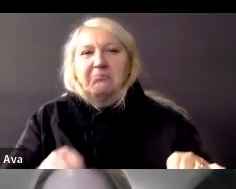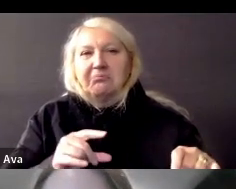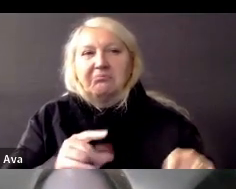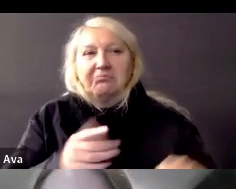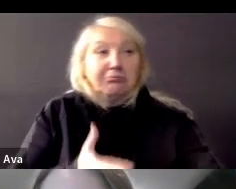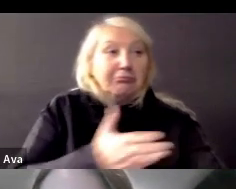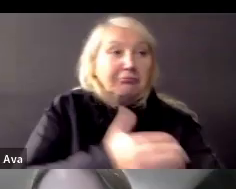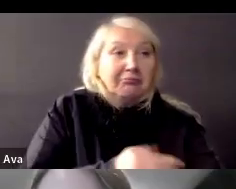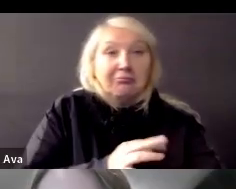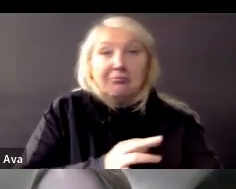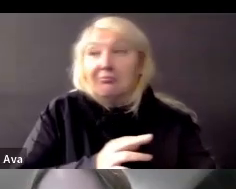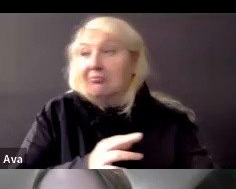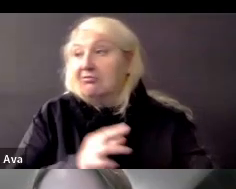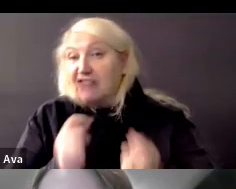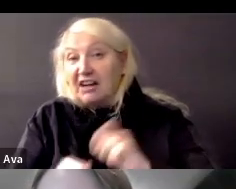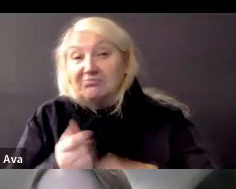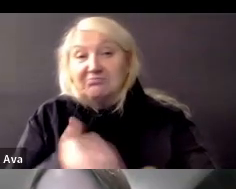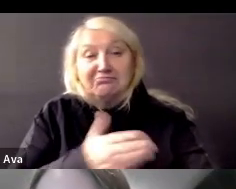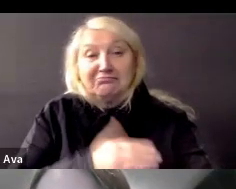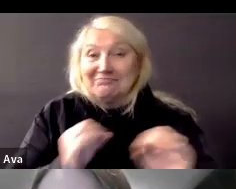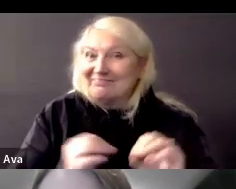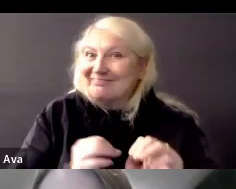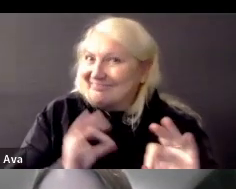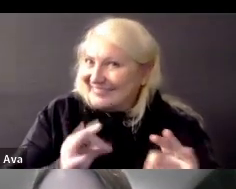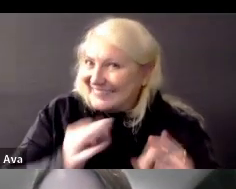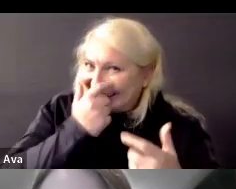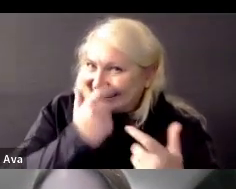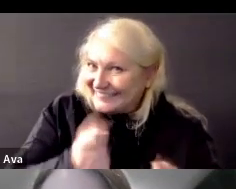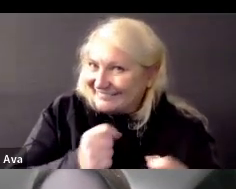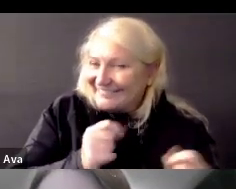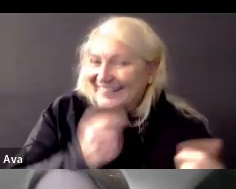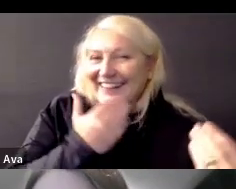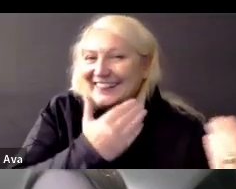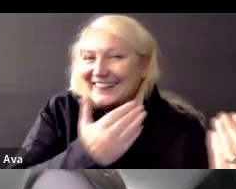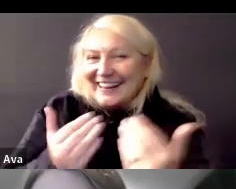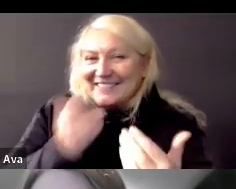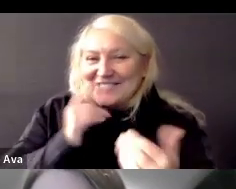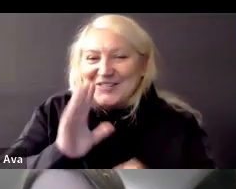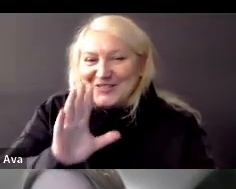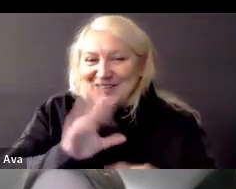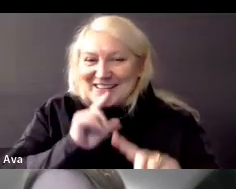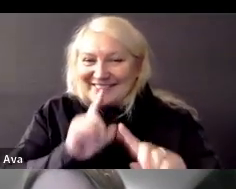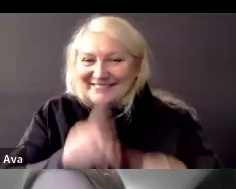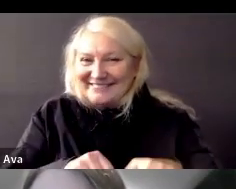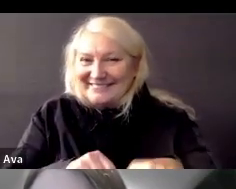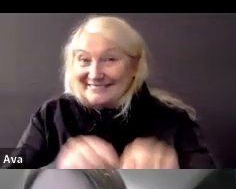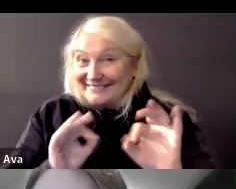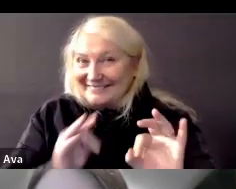Very interesting. Thank you all so much for putting your input.